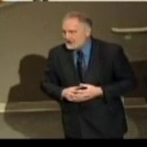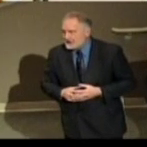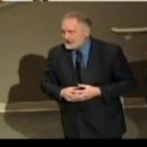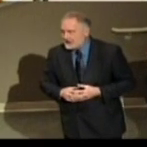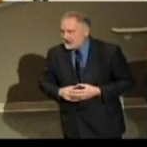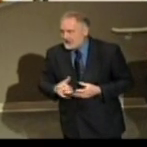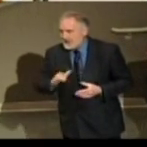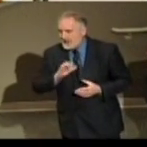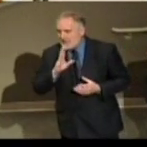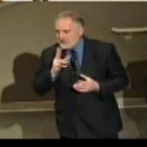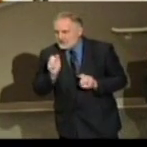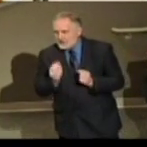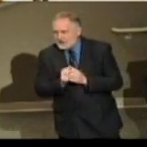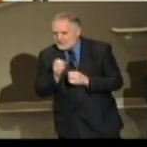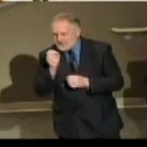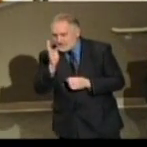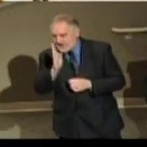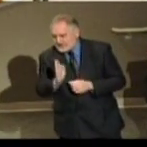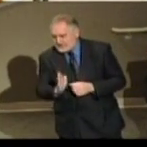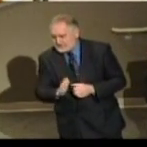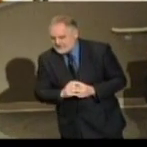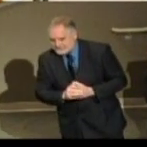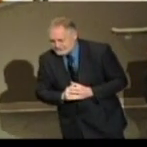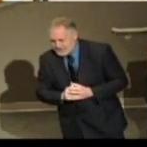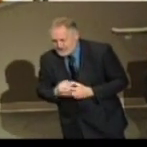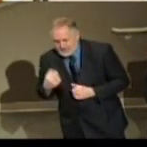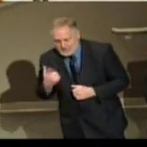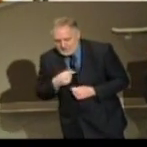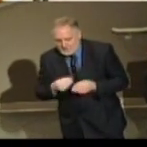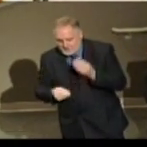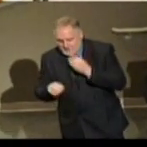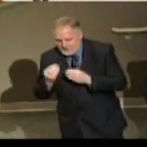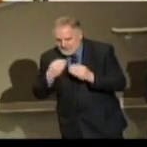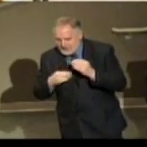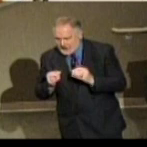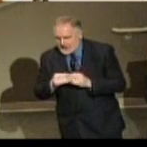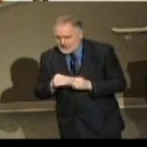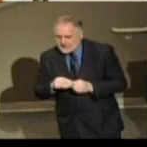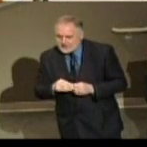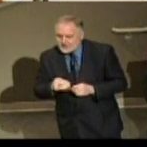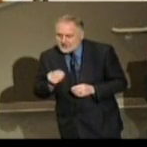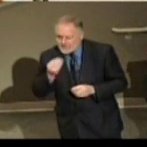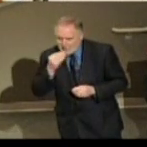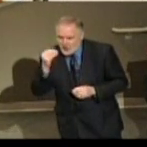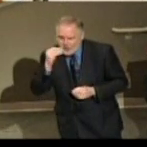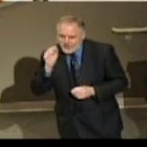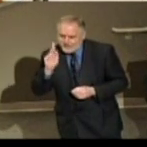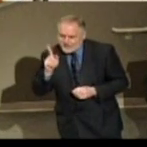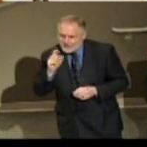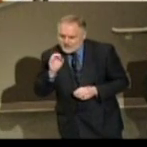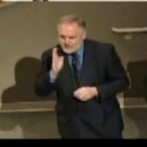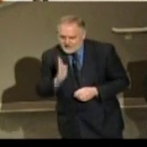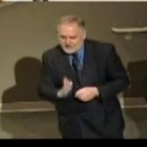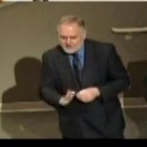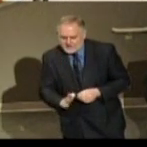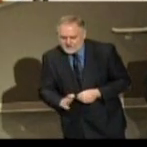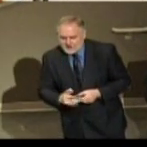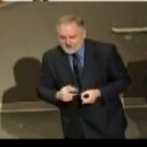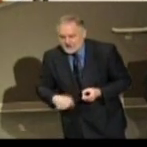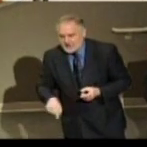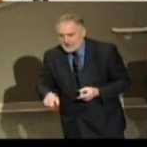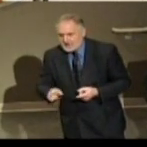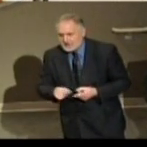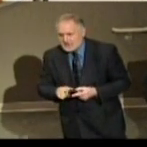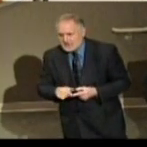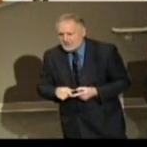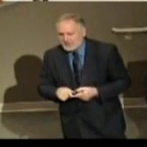I was with some pastors and we were going to eat at a preacher's home, and it's back when the playoffs were going on